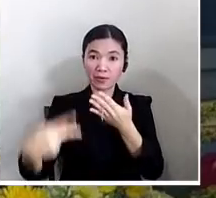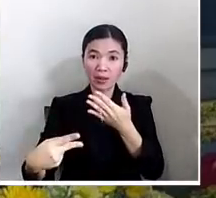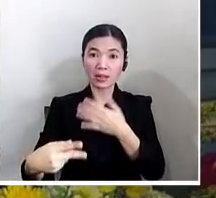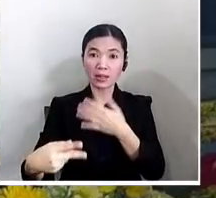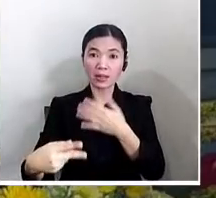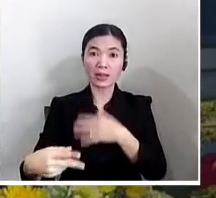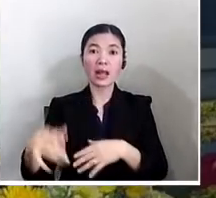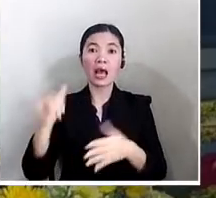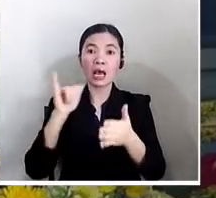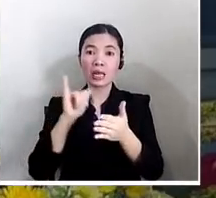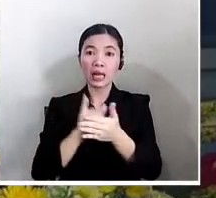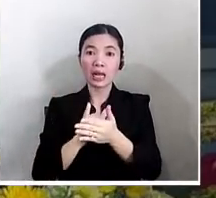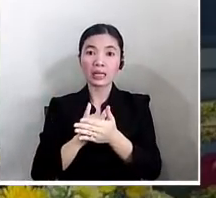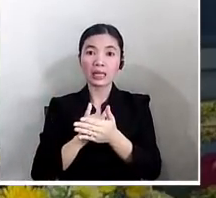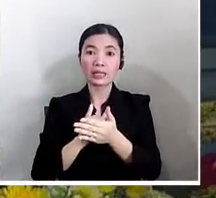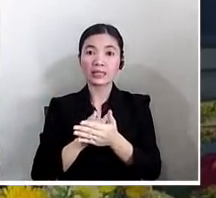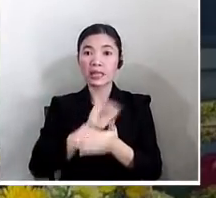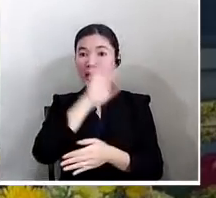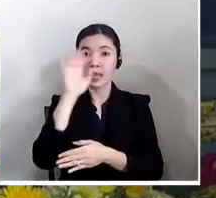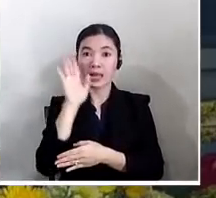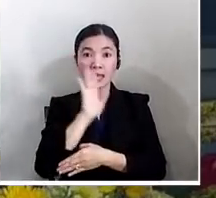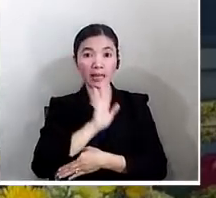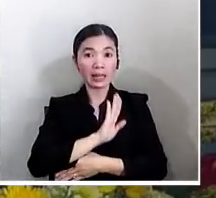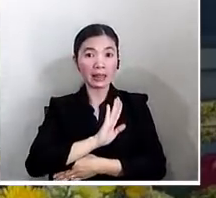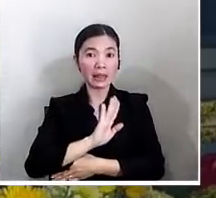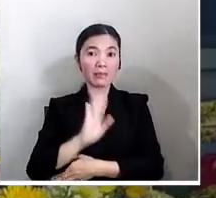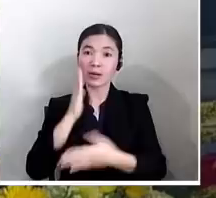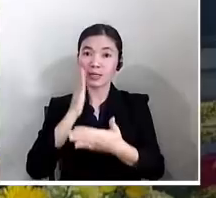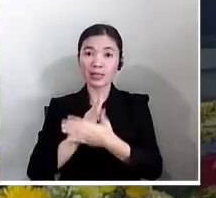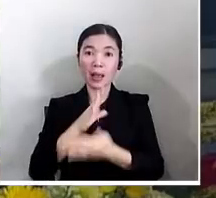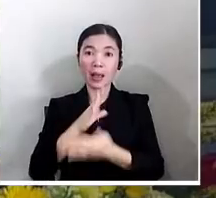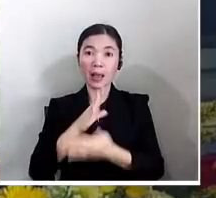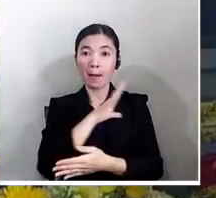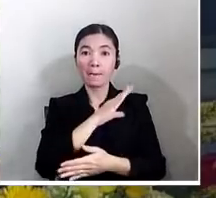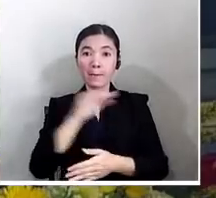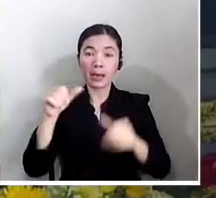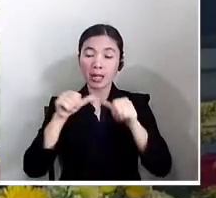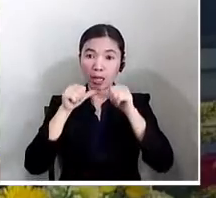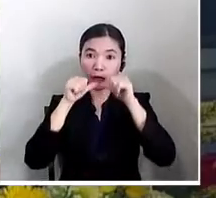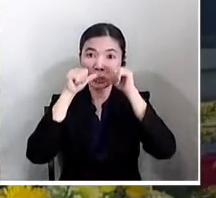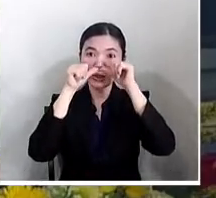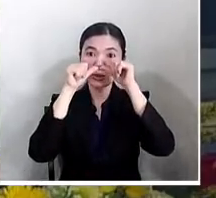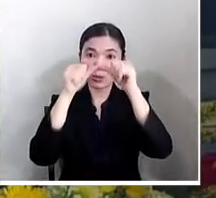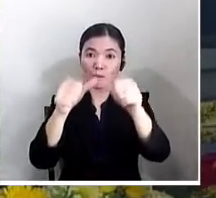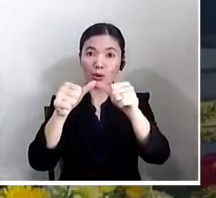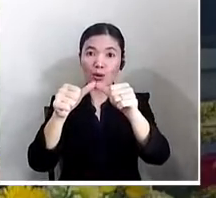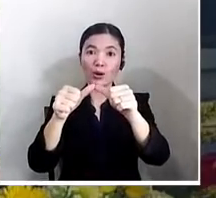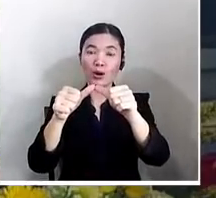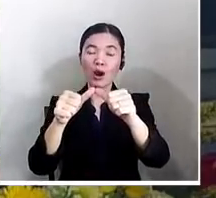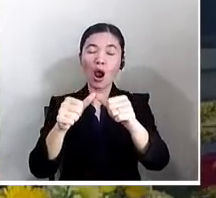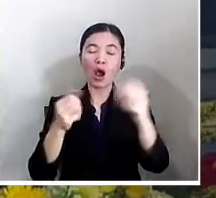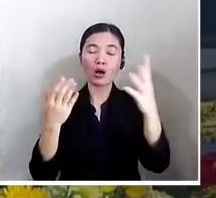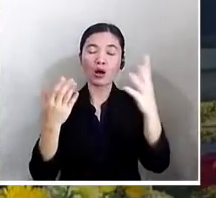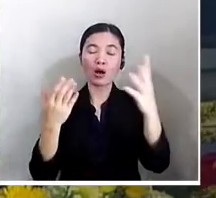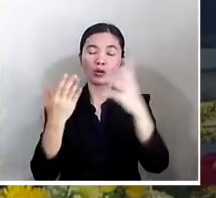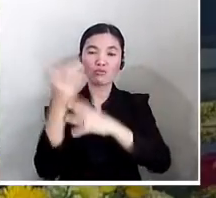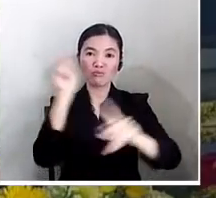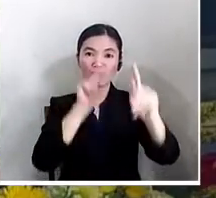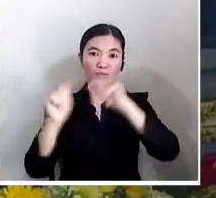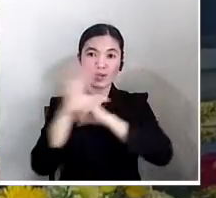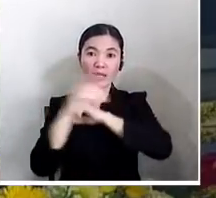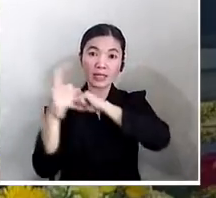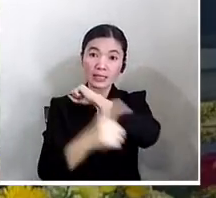endures in times of trials and temptations. The faith that gifted